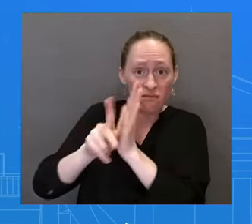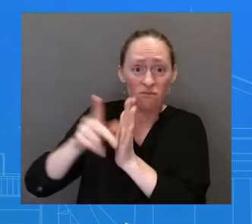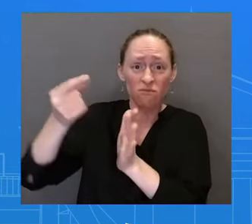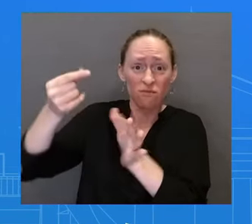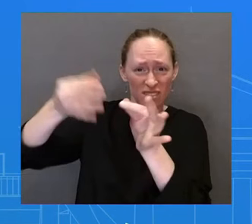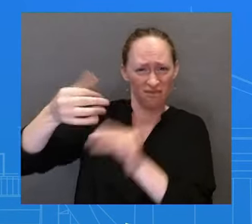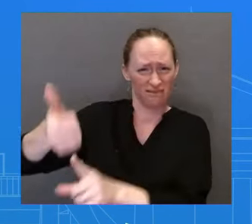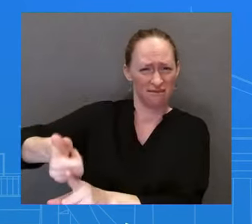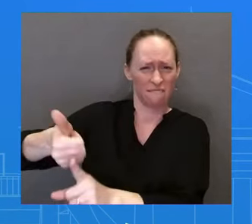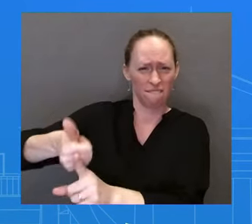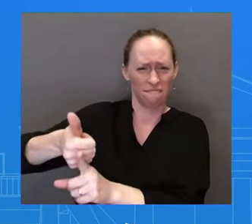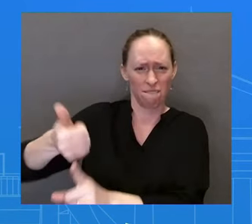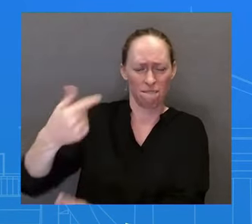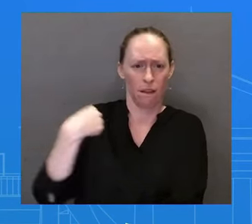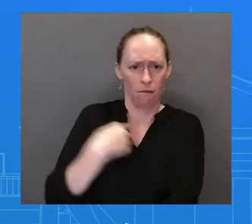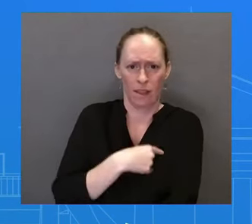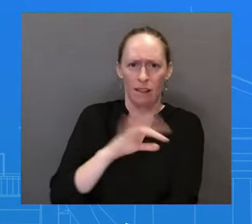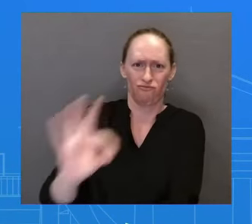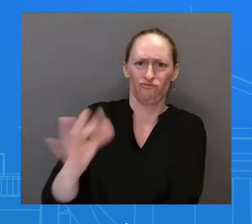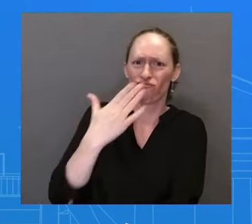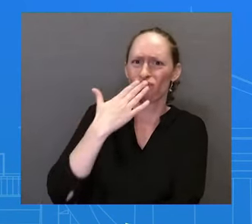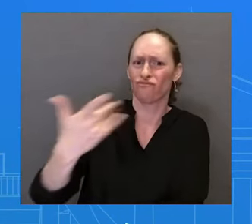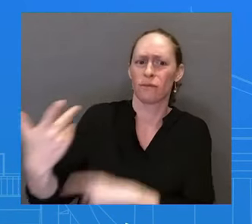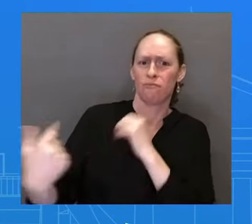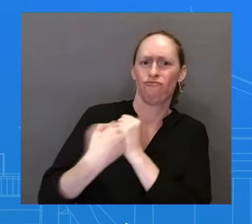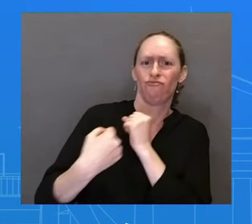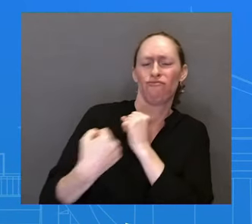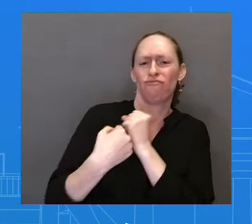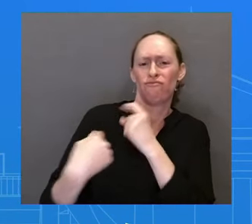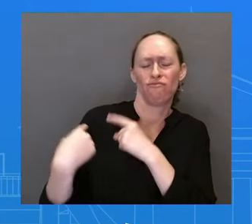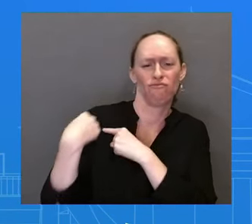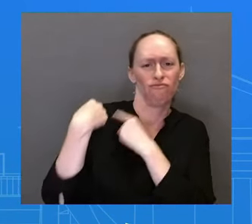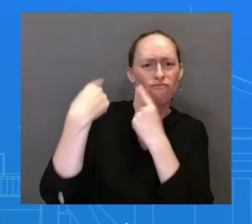support that they continue to provide, particularly with respect